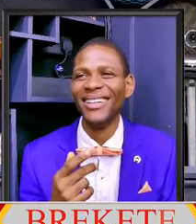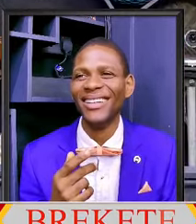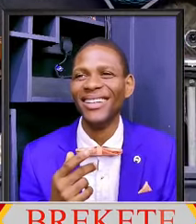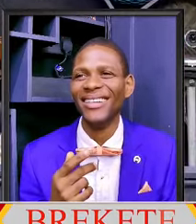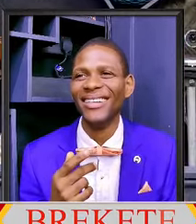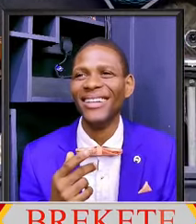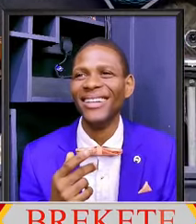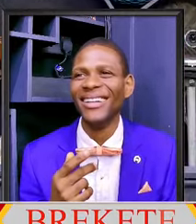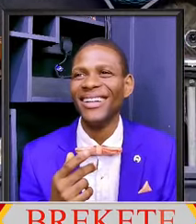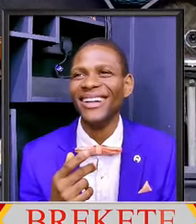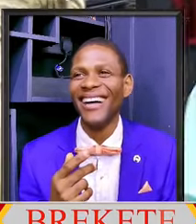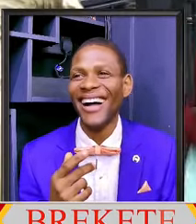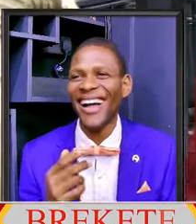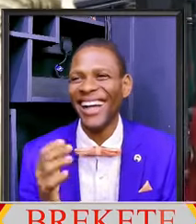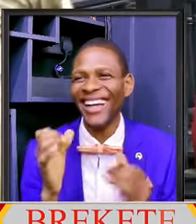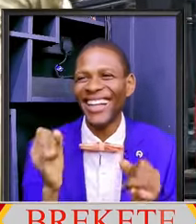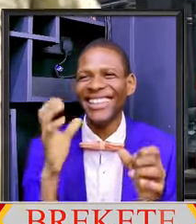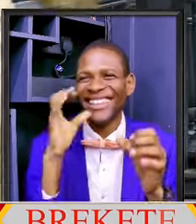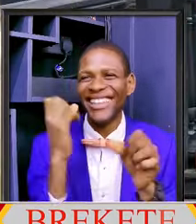Sahi Jabi.